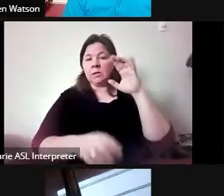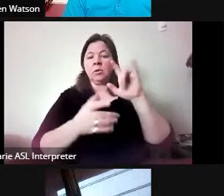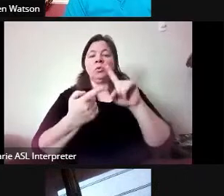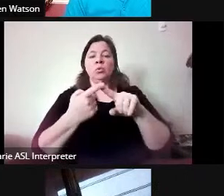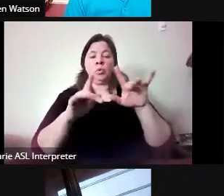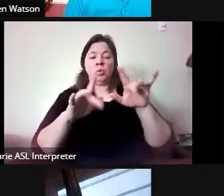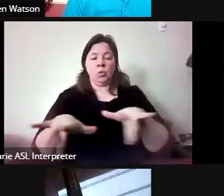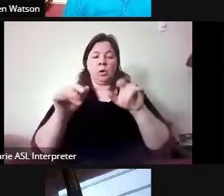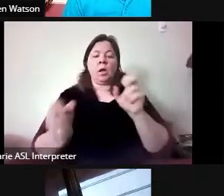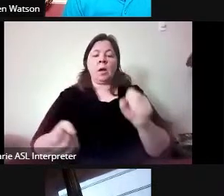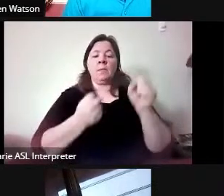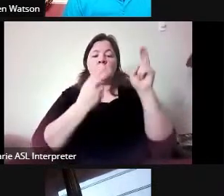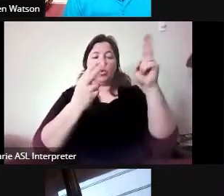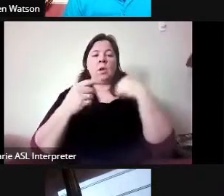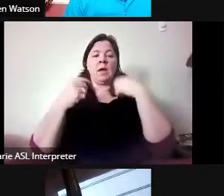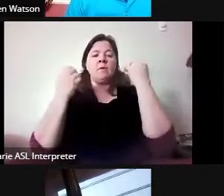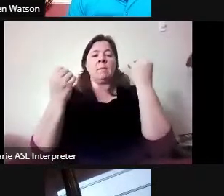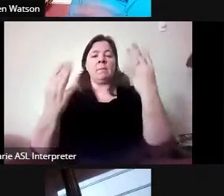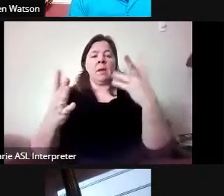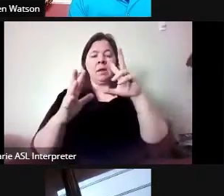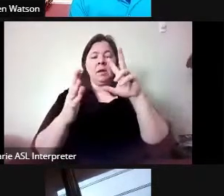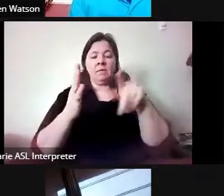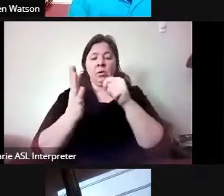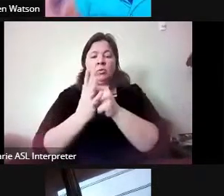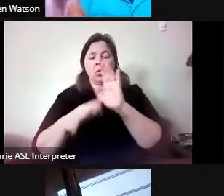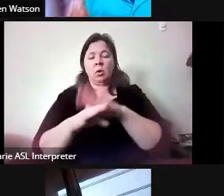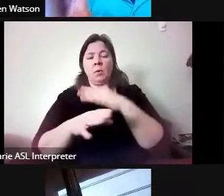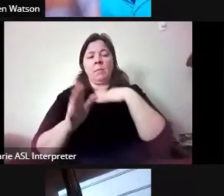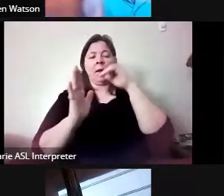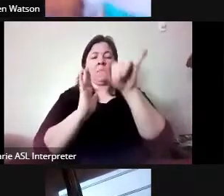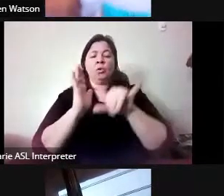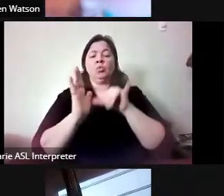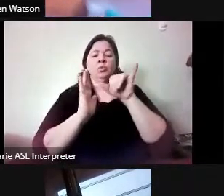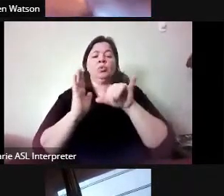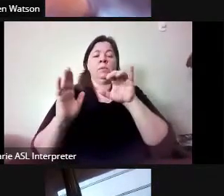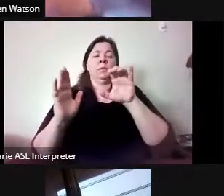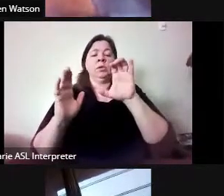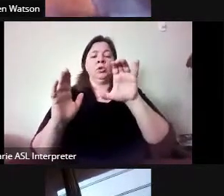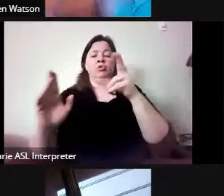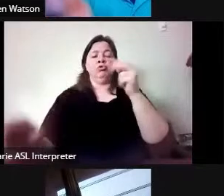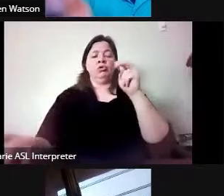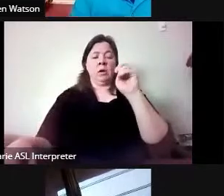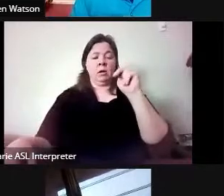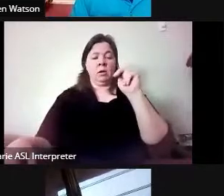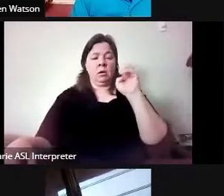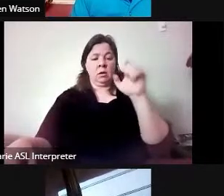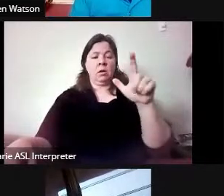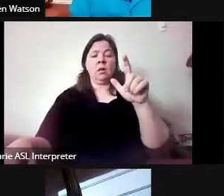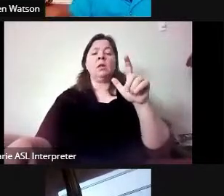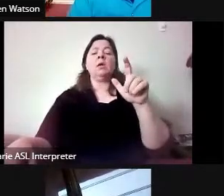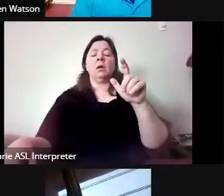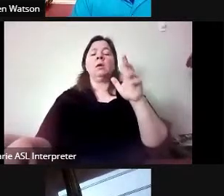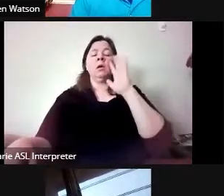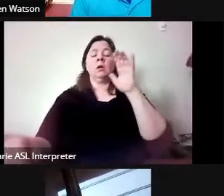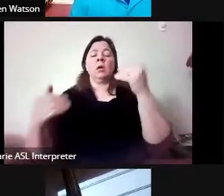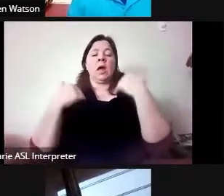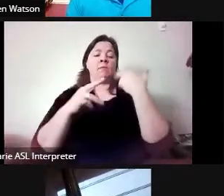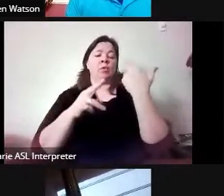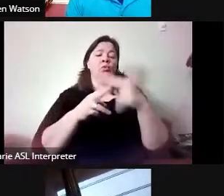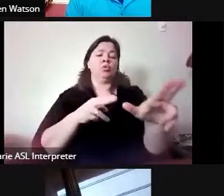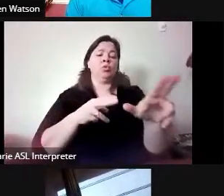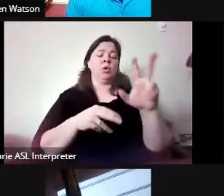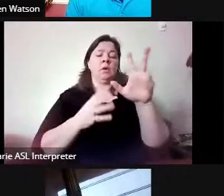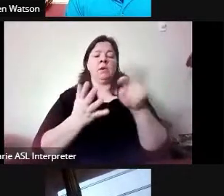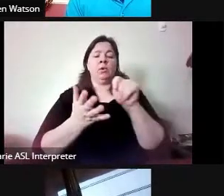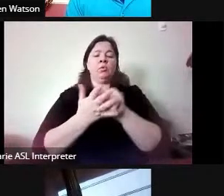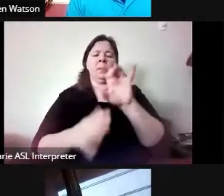once we've uploaded it, but there are many videos also on my YouTube channel. As you come onto the YouTube channel, there's a short video, I think it's